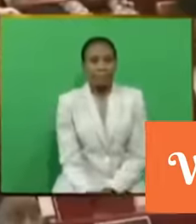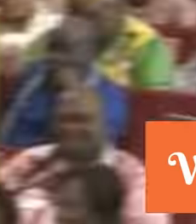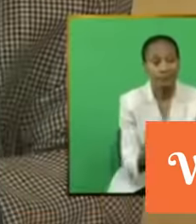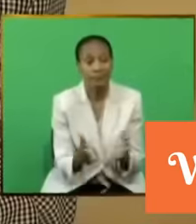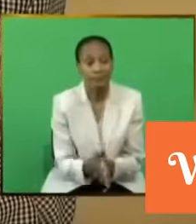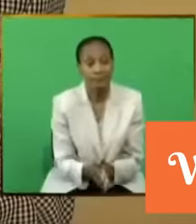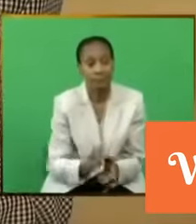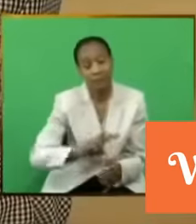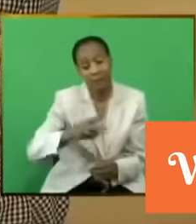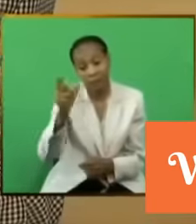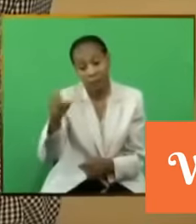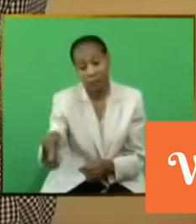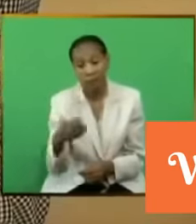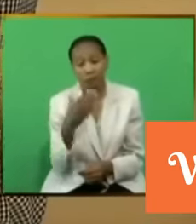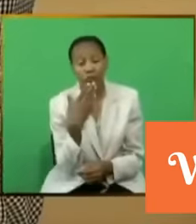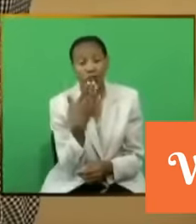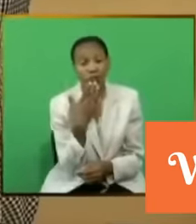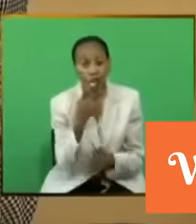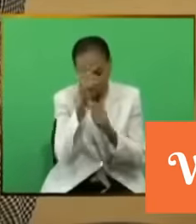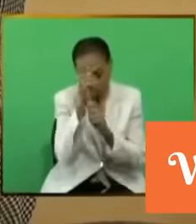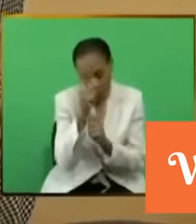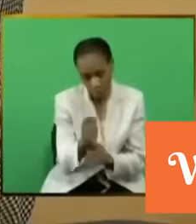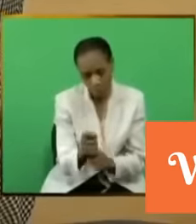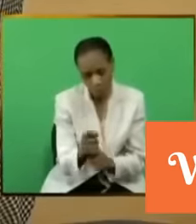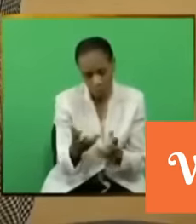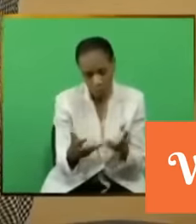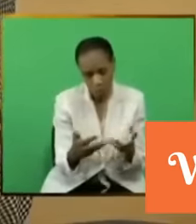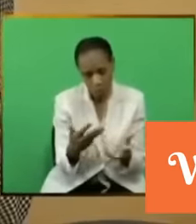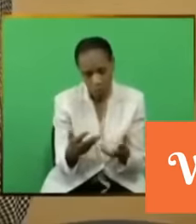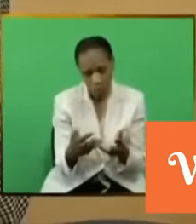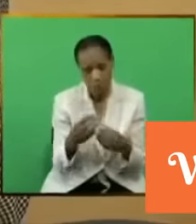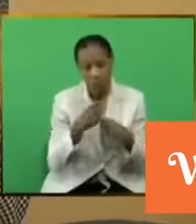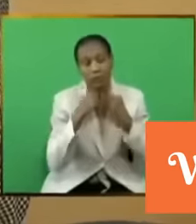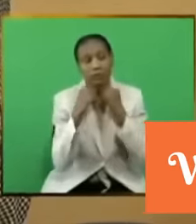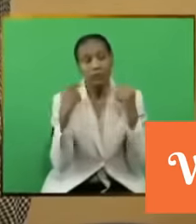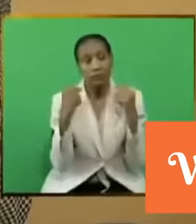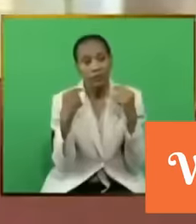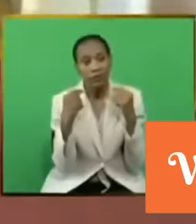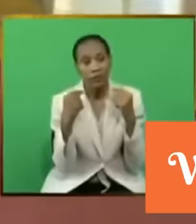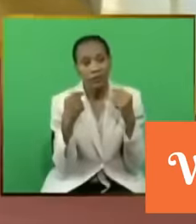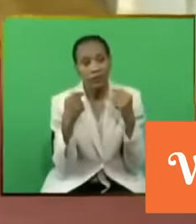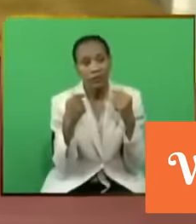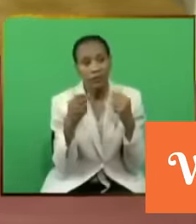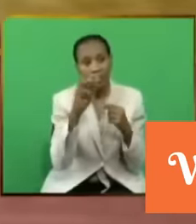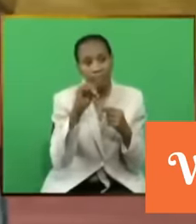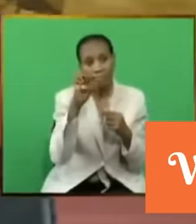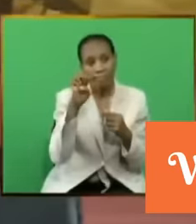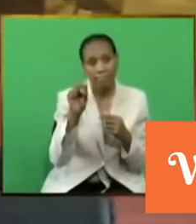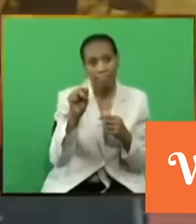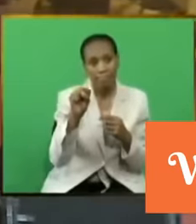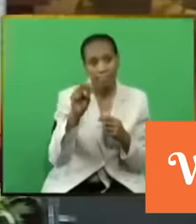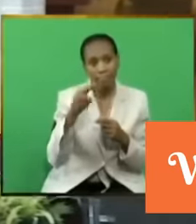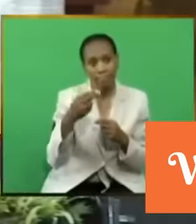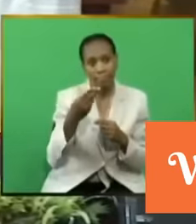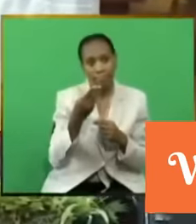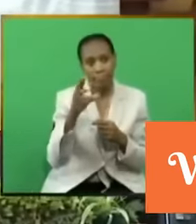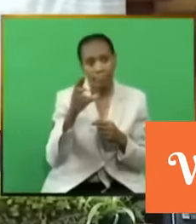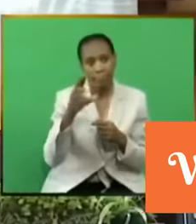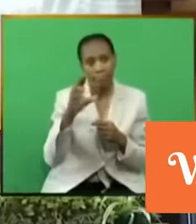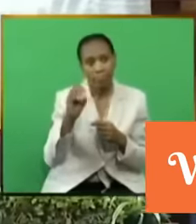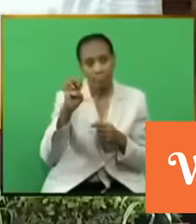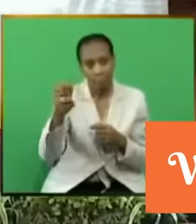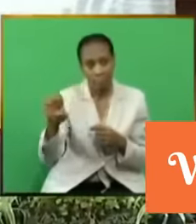Next is speaker is Honourable Reverend K.R. Jamie Shwe.